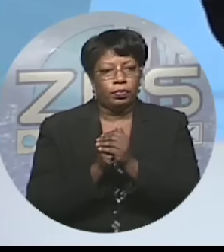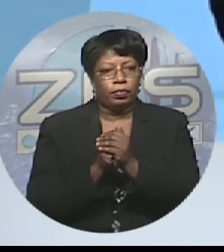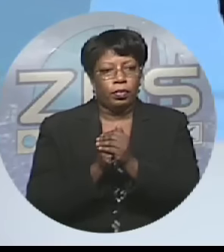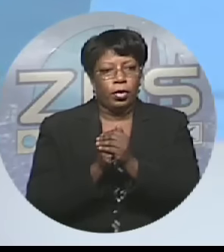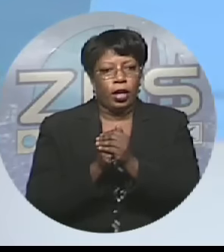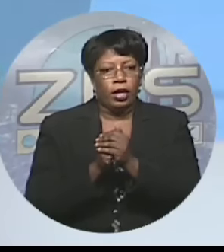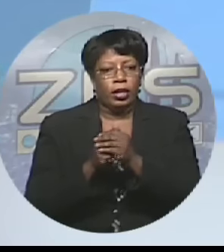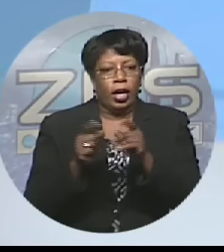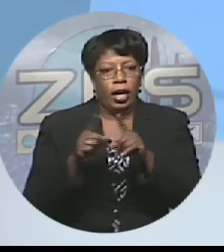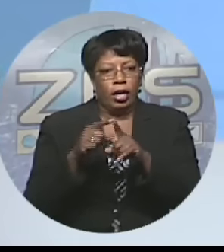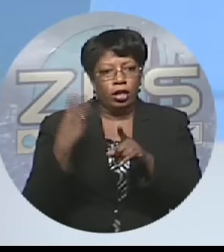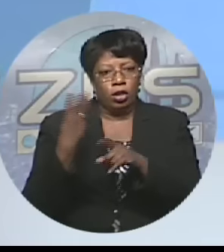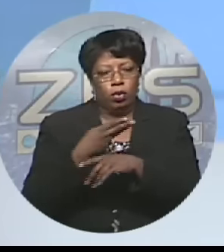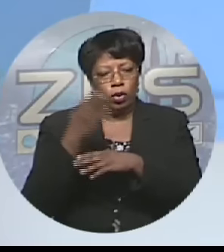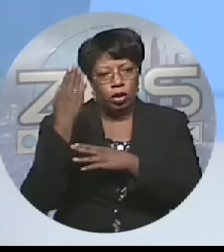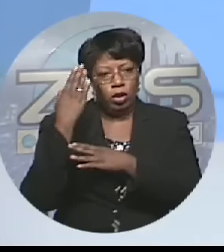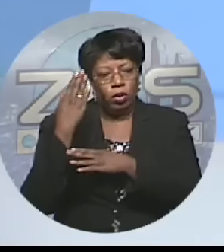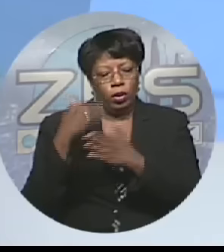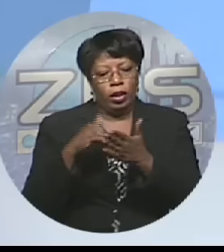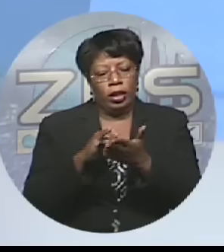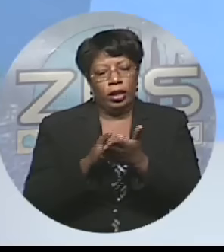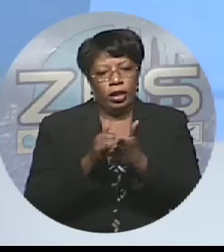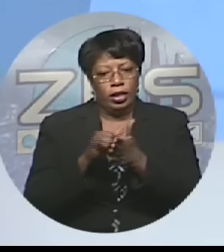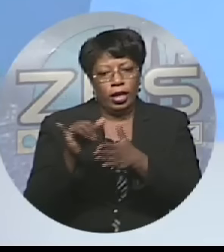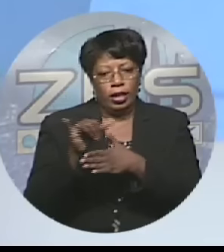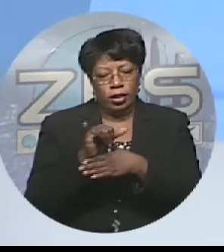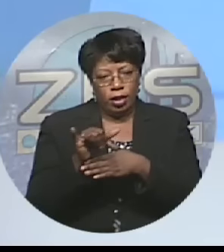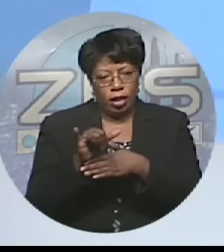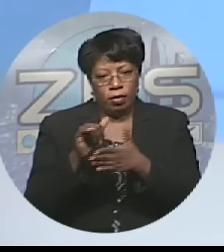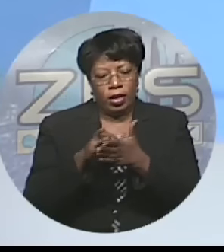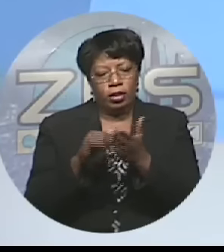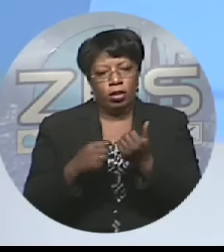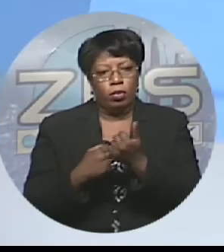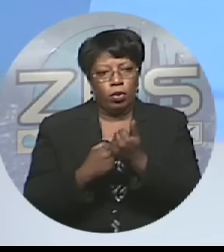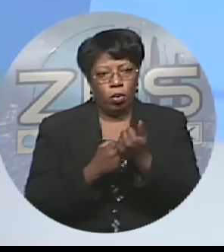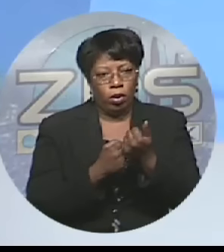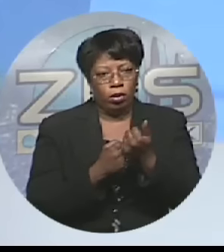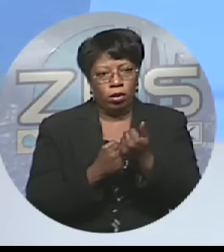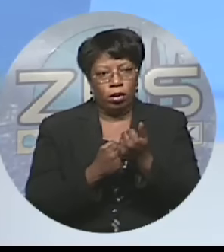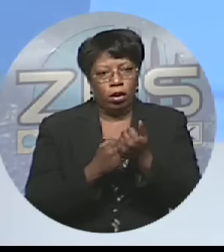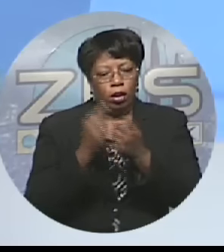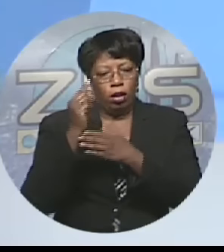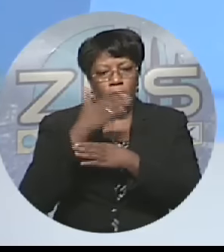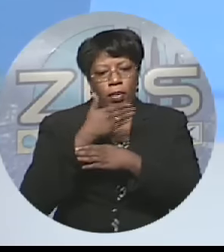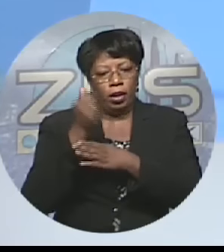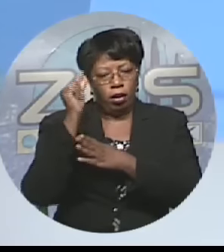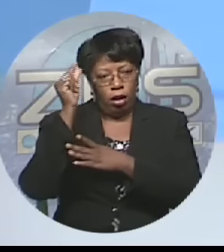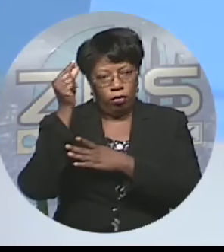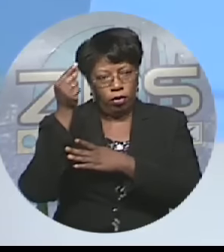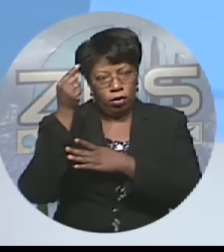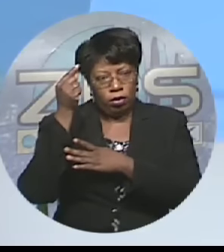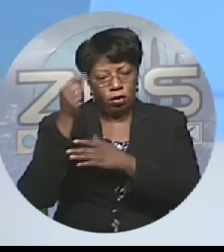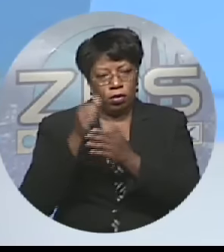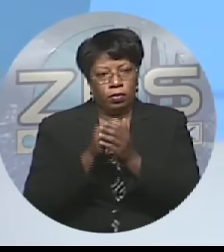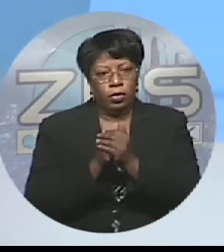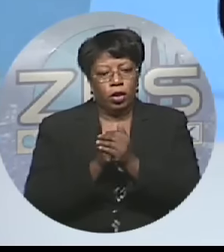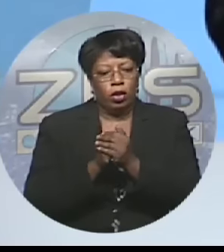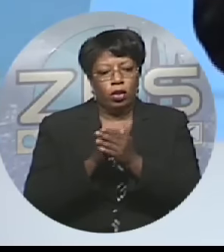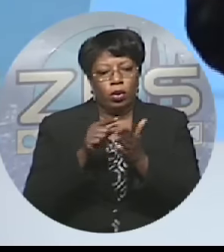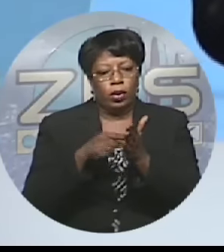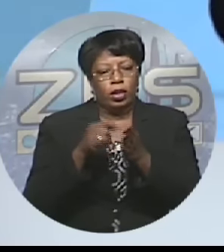gentlemen, as we all know, these are the same tenets that support better governance. And so this